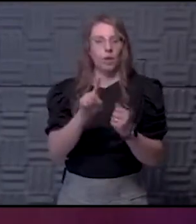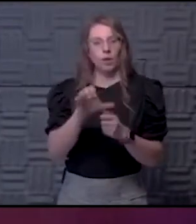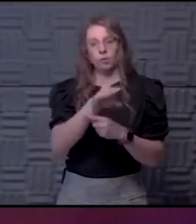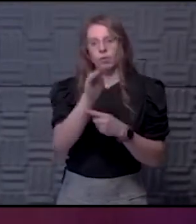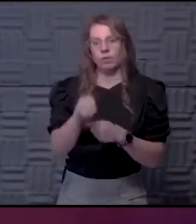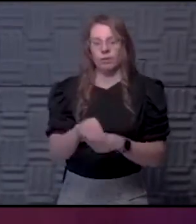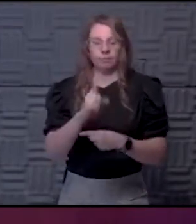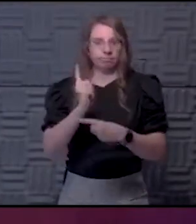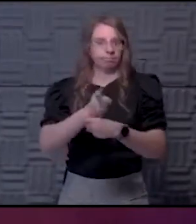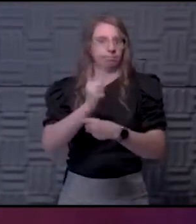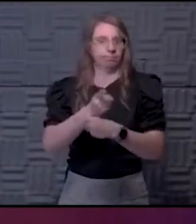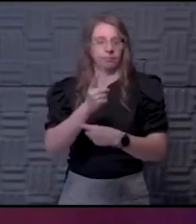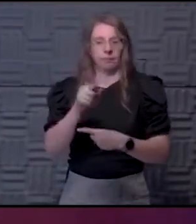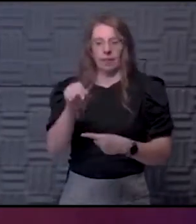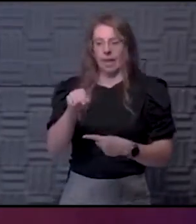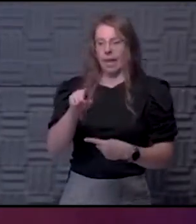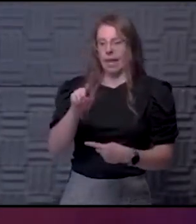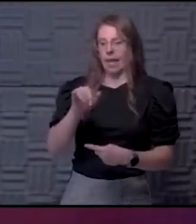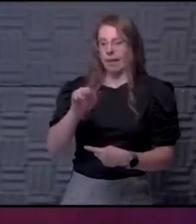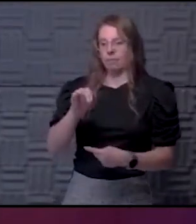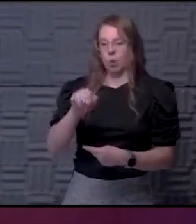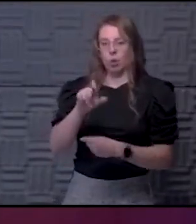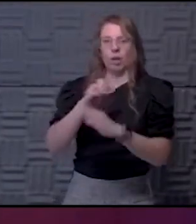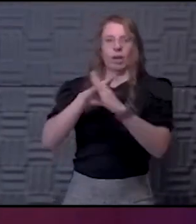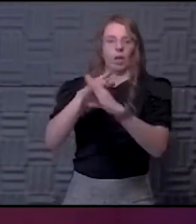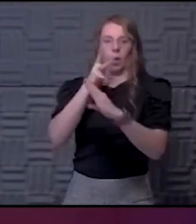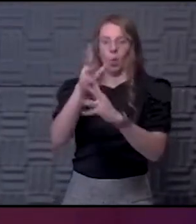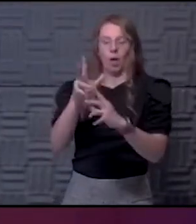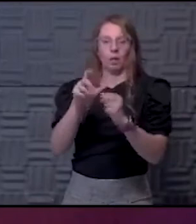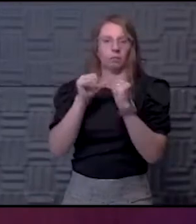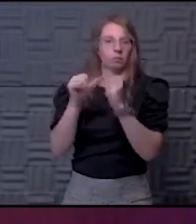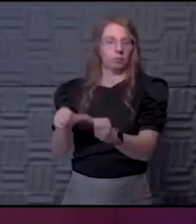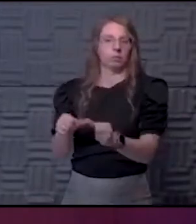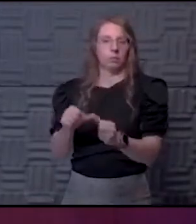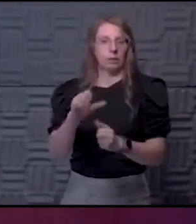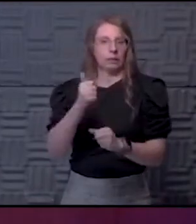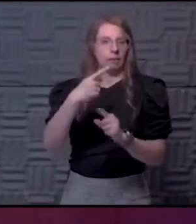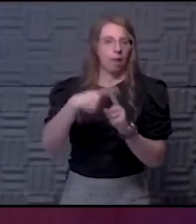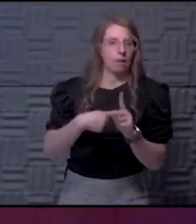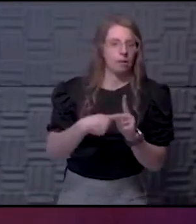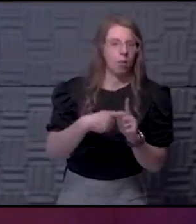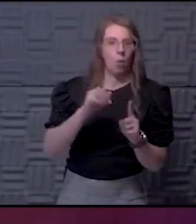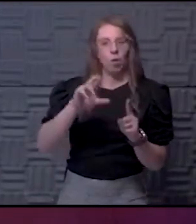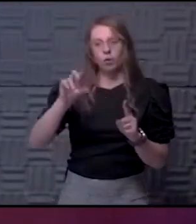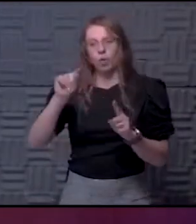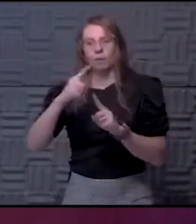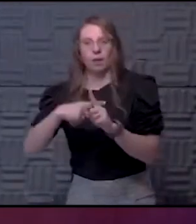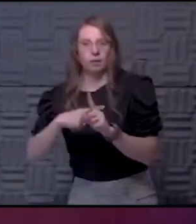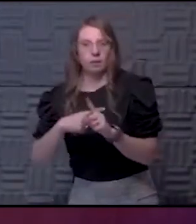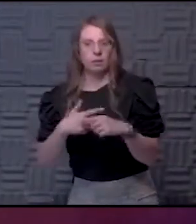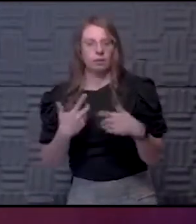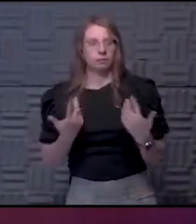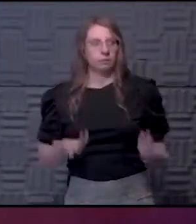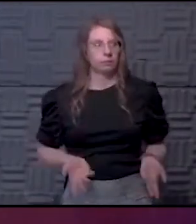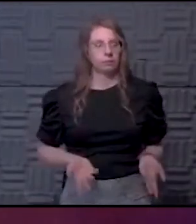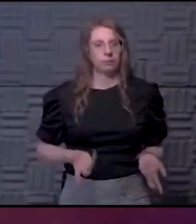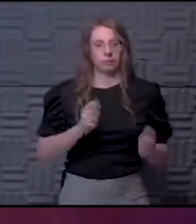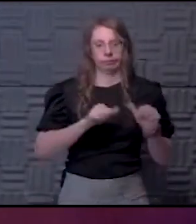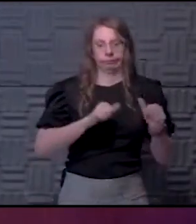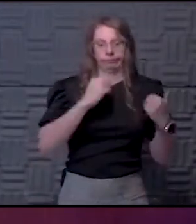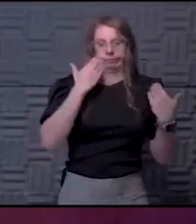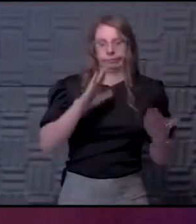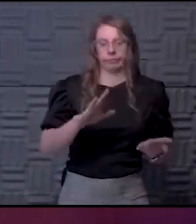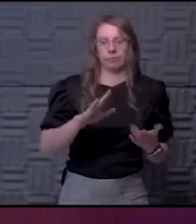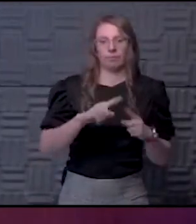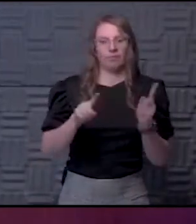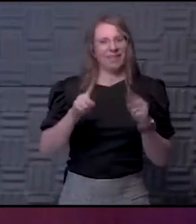if this immunity from the vaccine will last 10 months or 20 months, doesn't mean